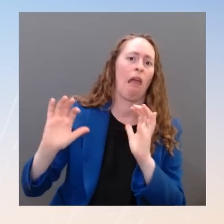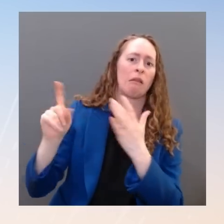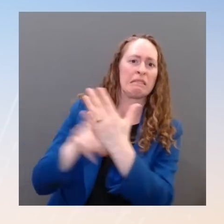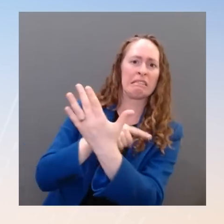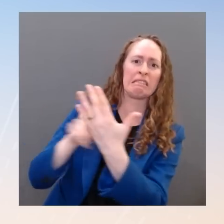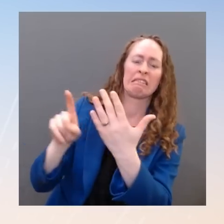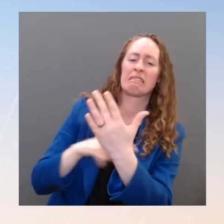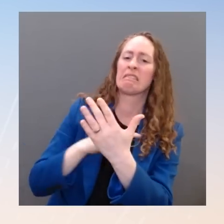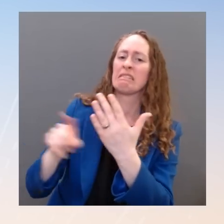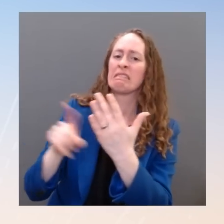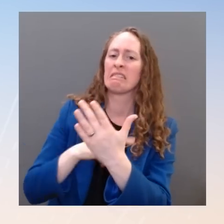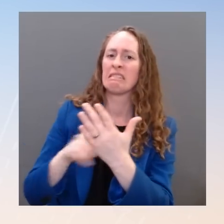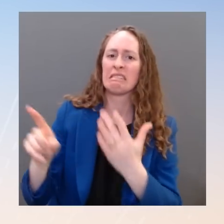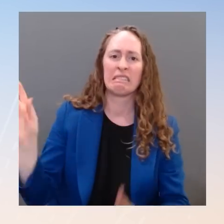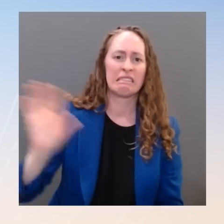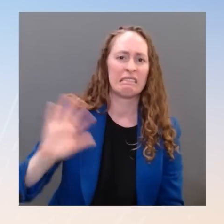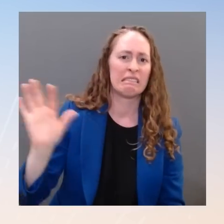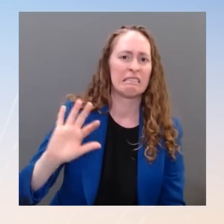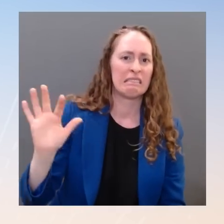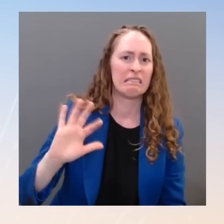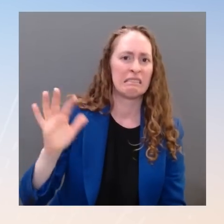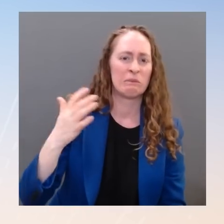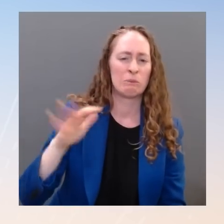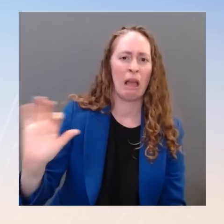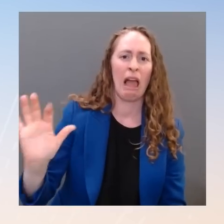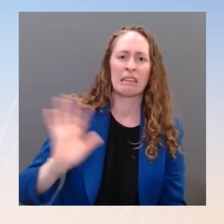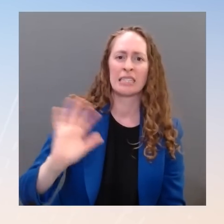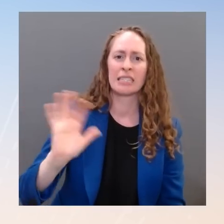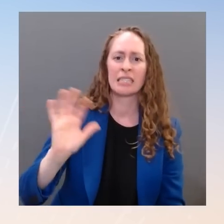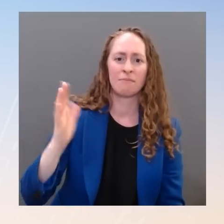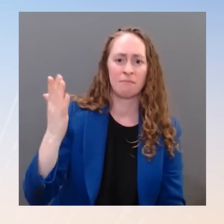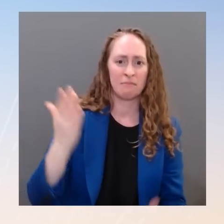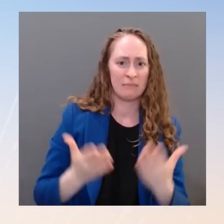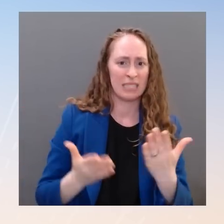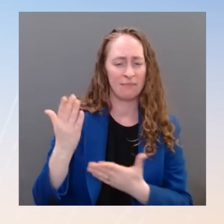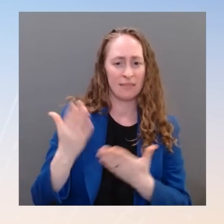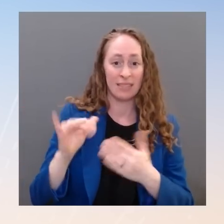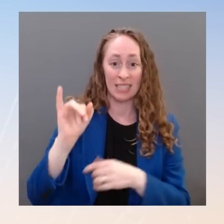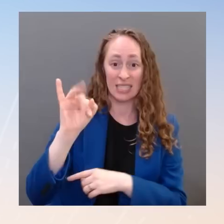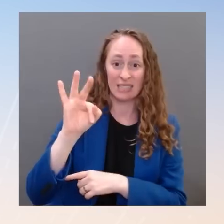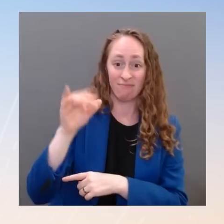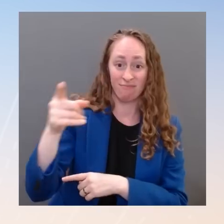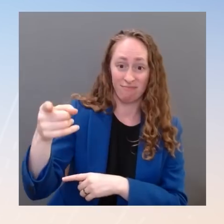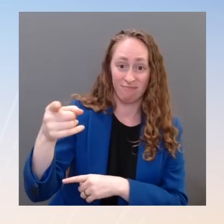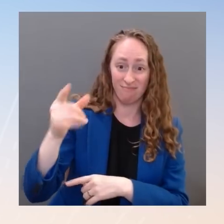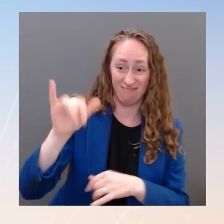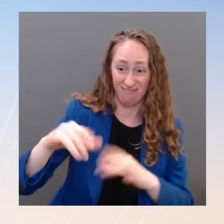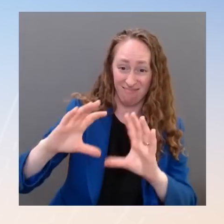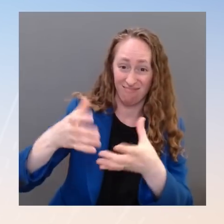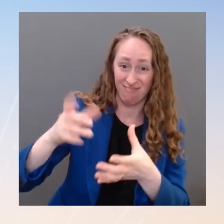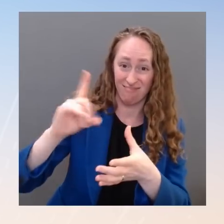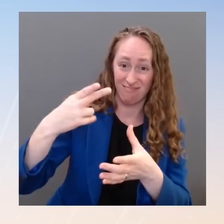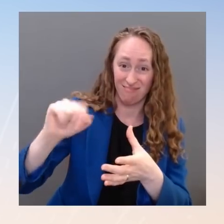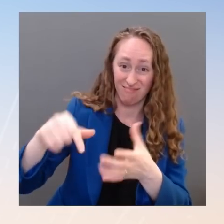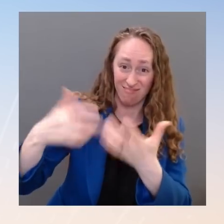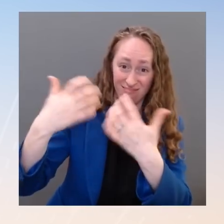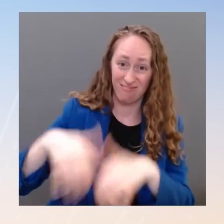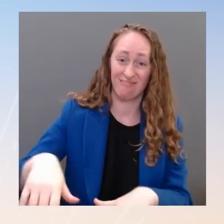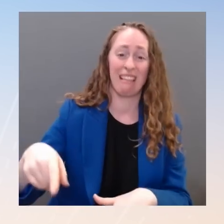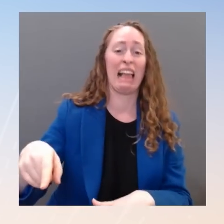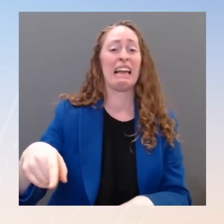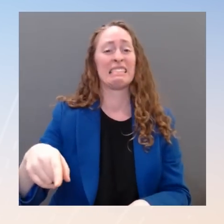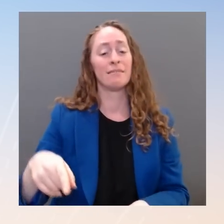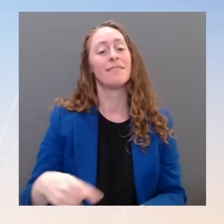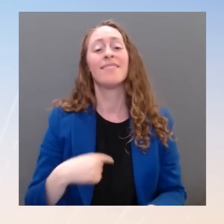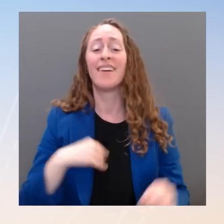board that is run by the Department of Homeland Security. Can you speak to that at all? I don't have any information about this individual. I